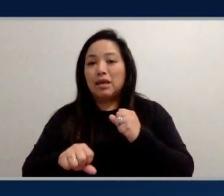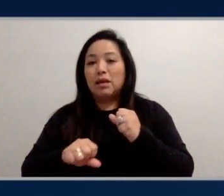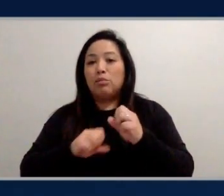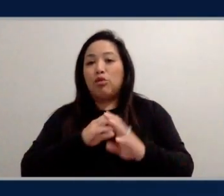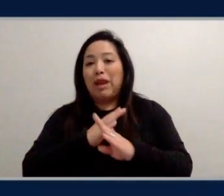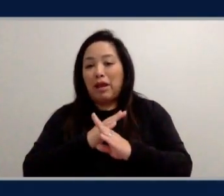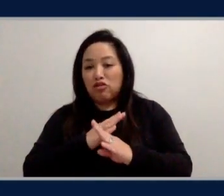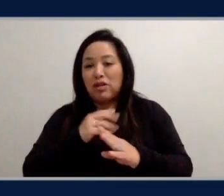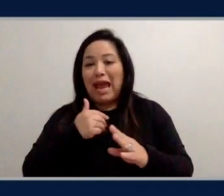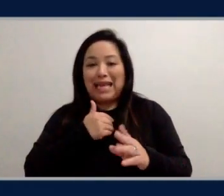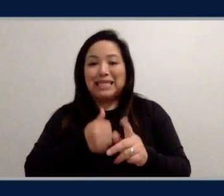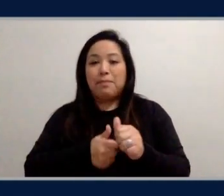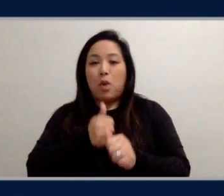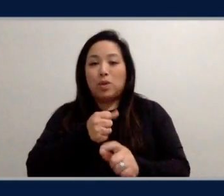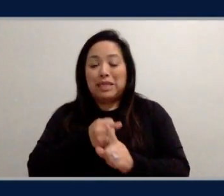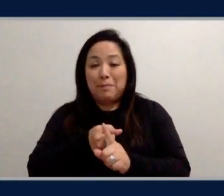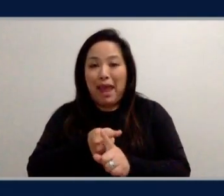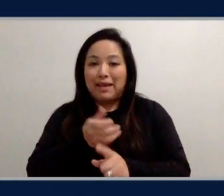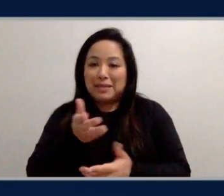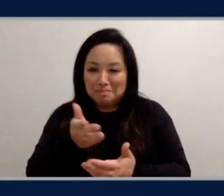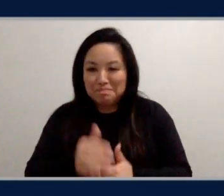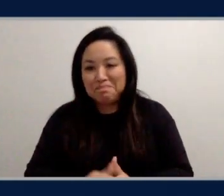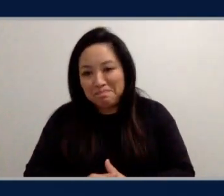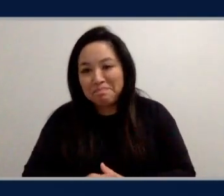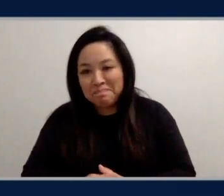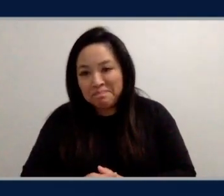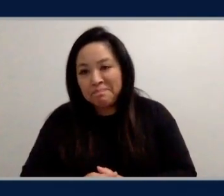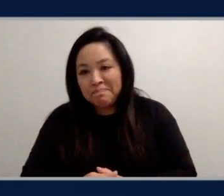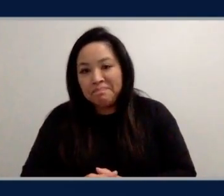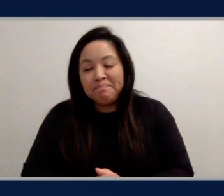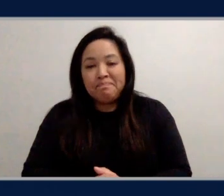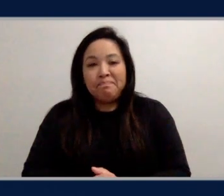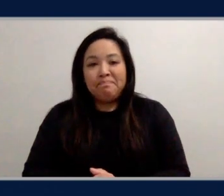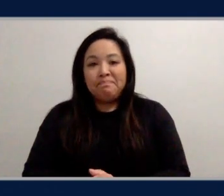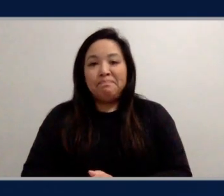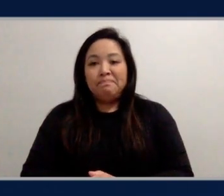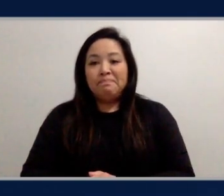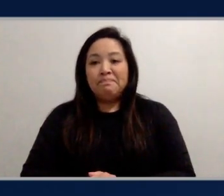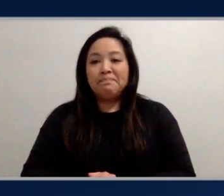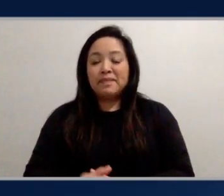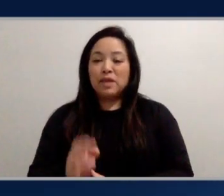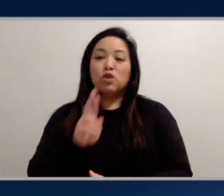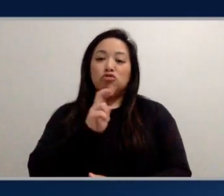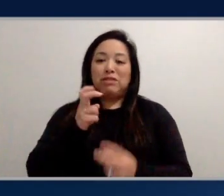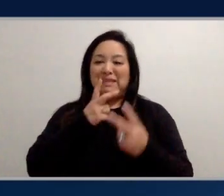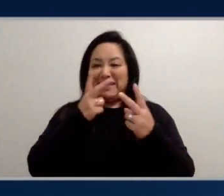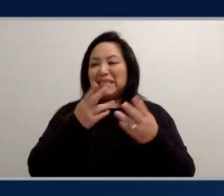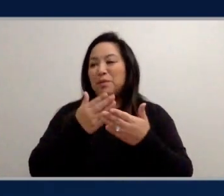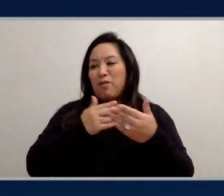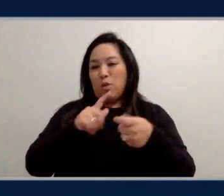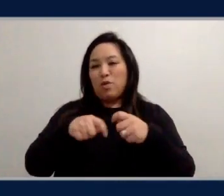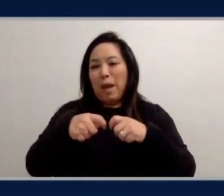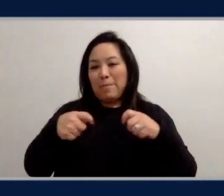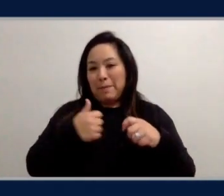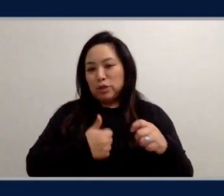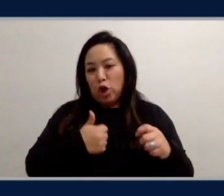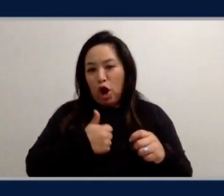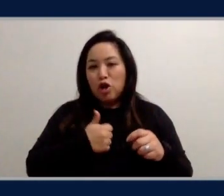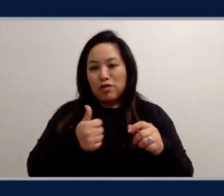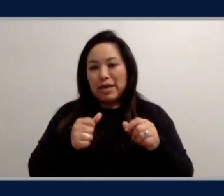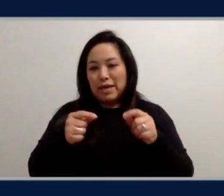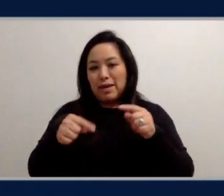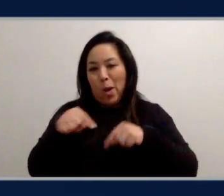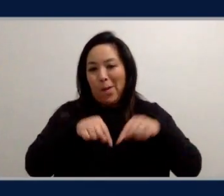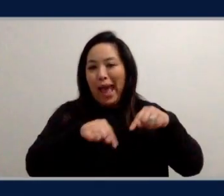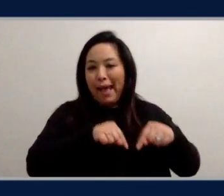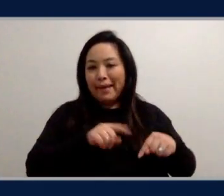All right, they're going to answer this. The answers are coming in now, and we'll revisit before we wrap up. Awesome. But, sorry, go back. I